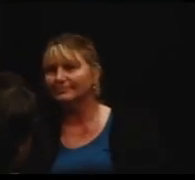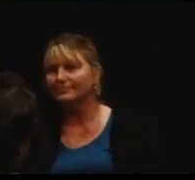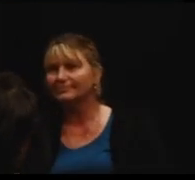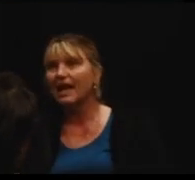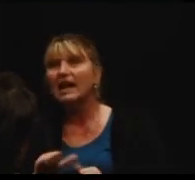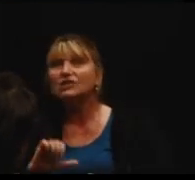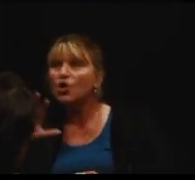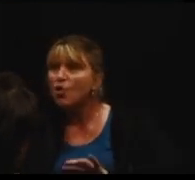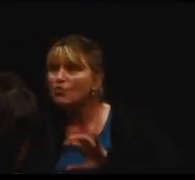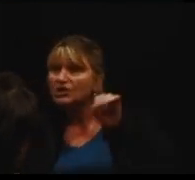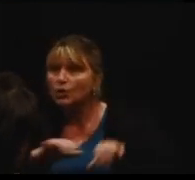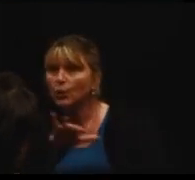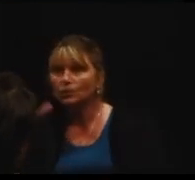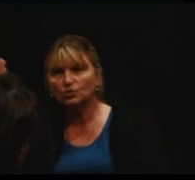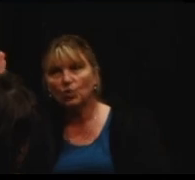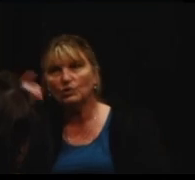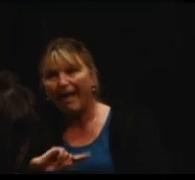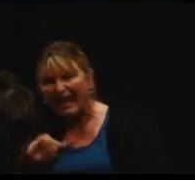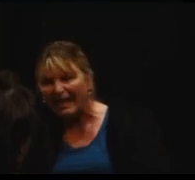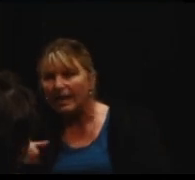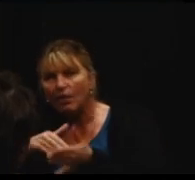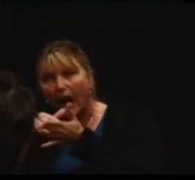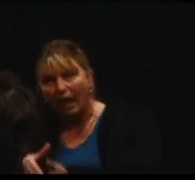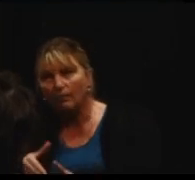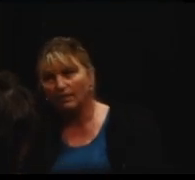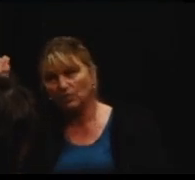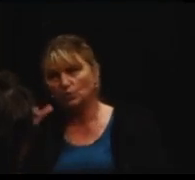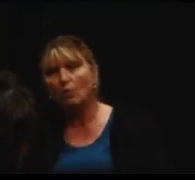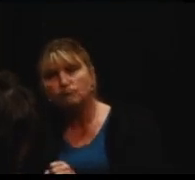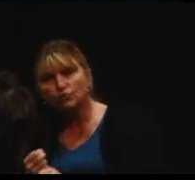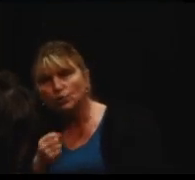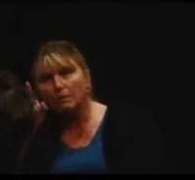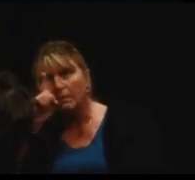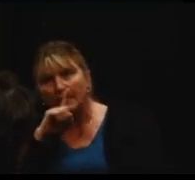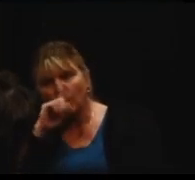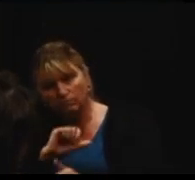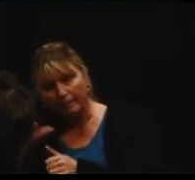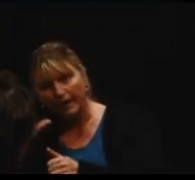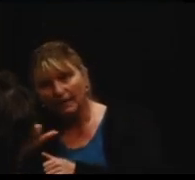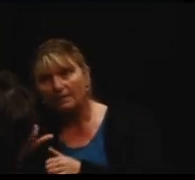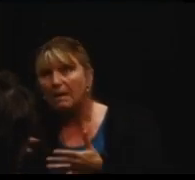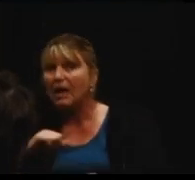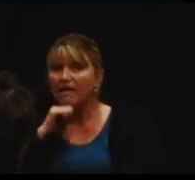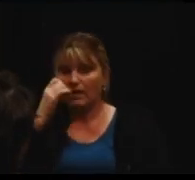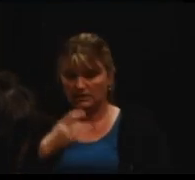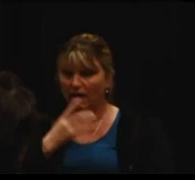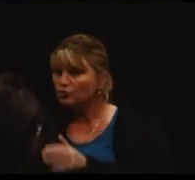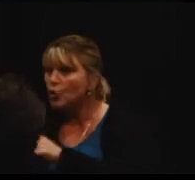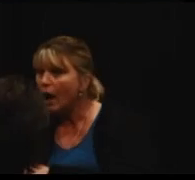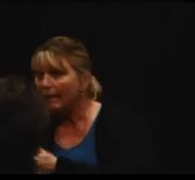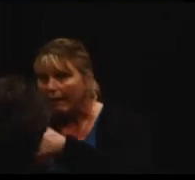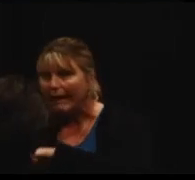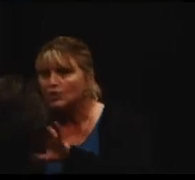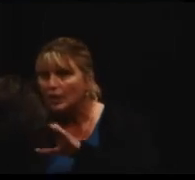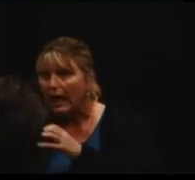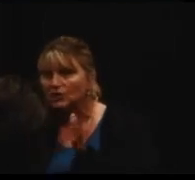Let's reach out to schools and get down there and help the schools produce better people, maybe even by fronting up there and getting in front of classrooms yourselves.